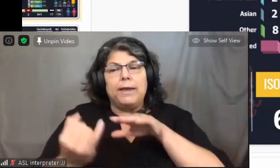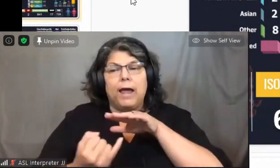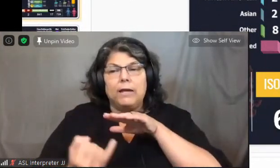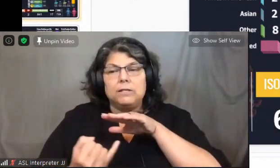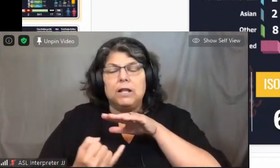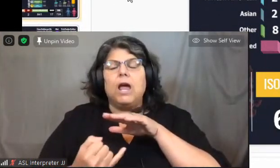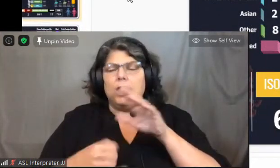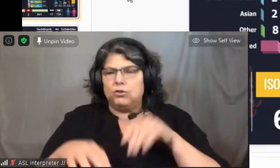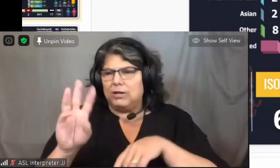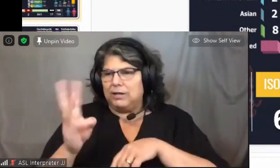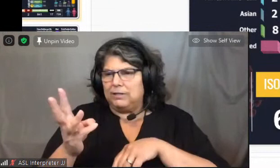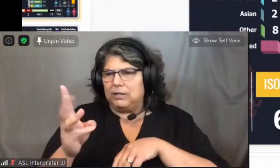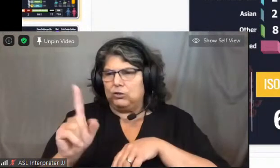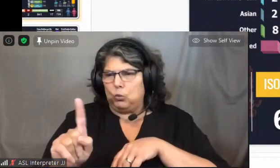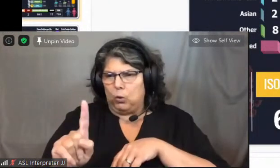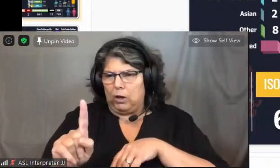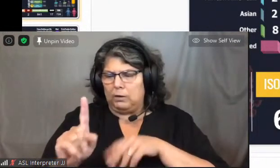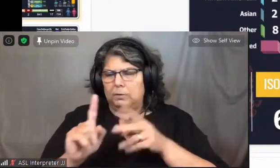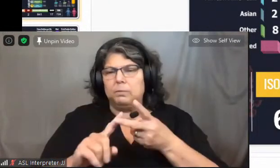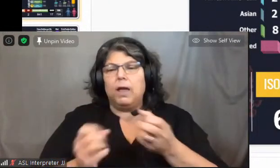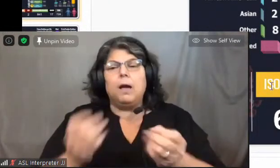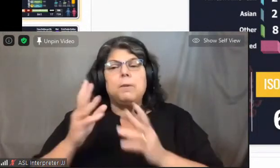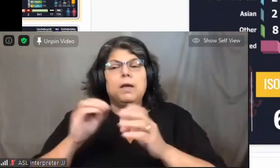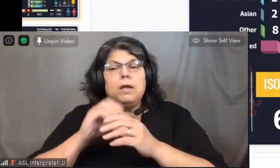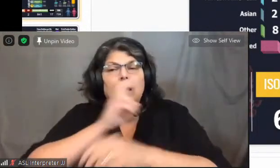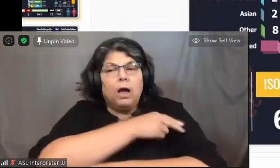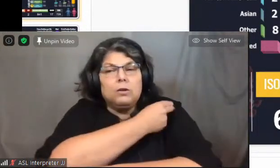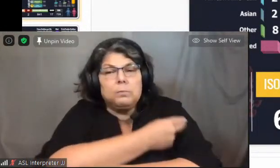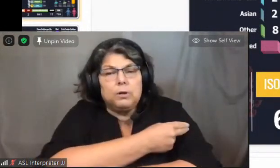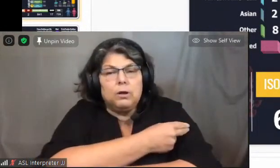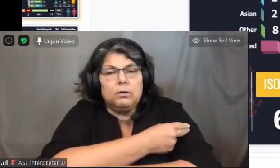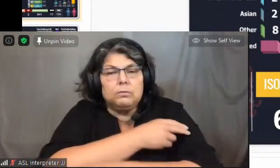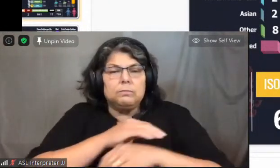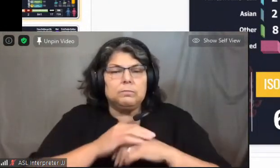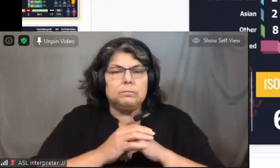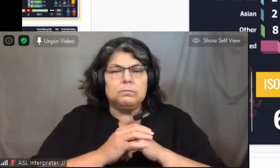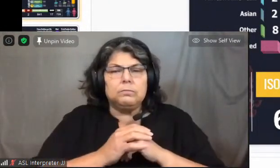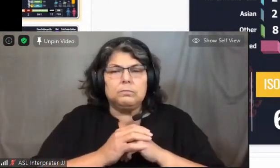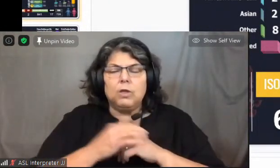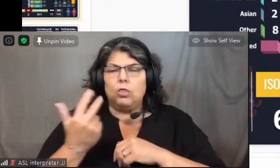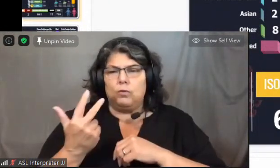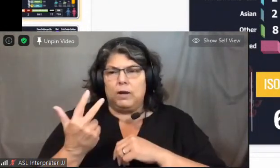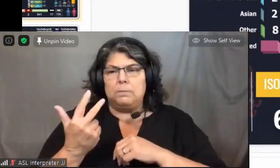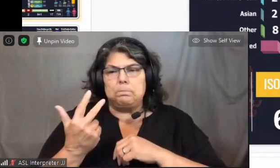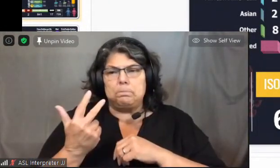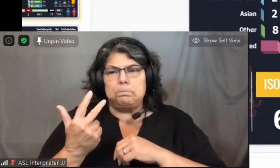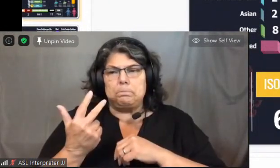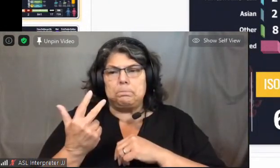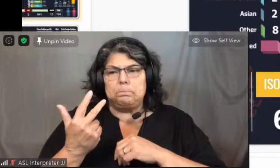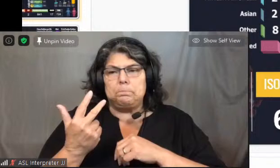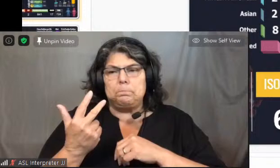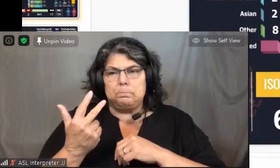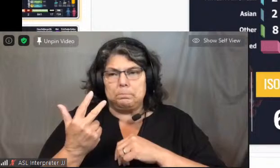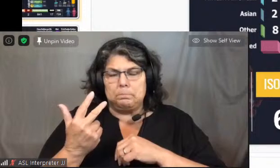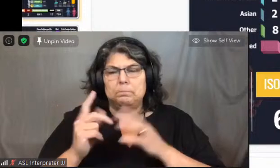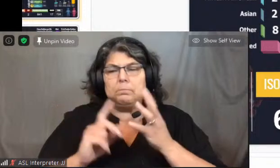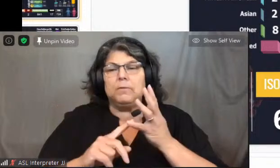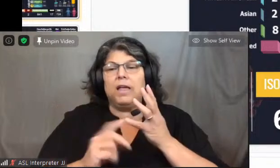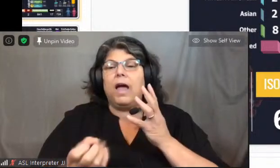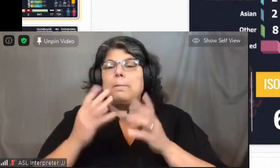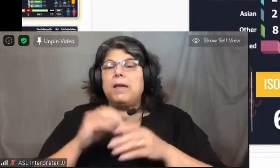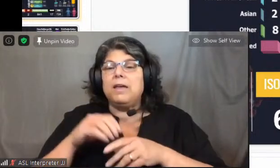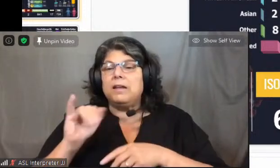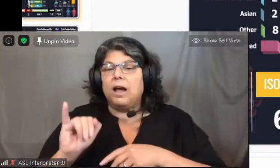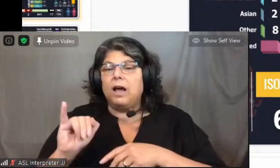time. Current hospitalized, I'm going to use my pointer here, are 3. There are in the ICU